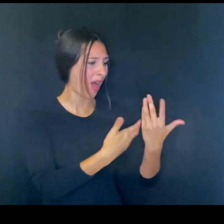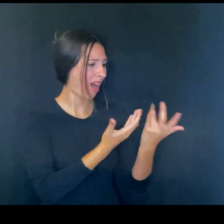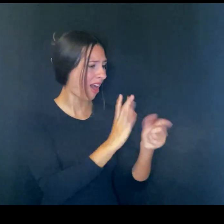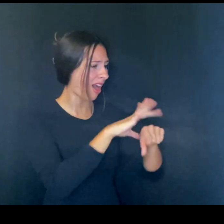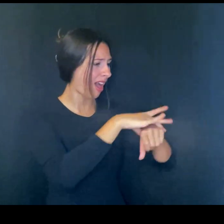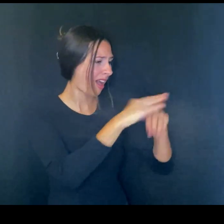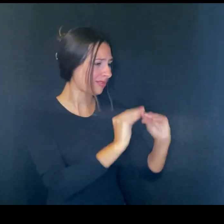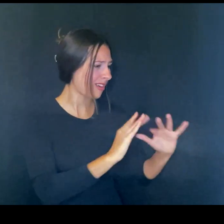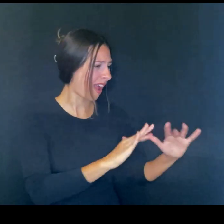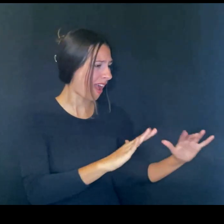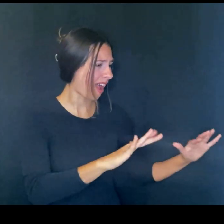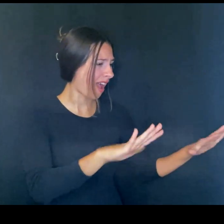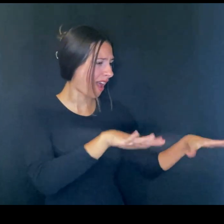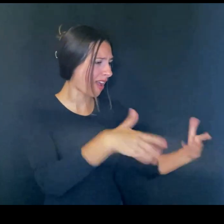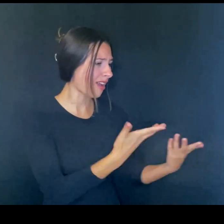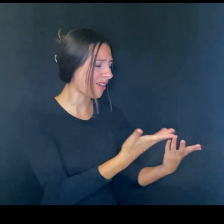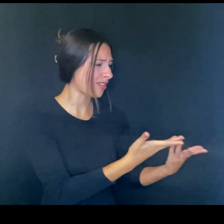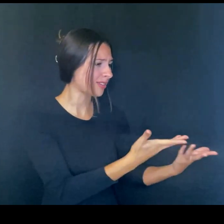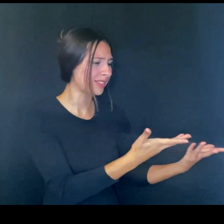All of the